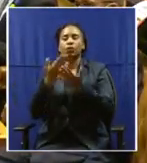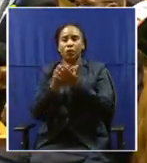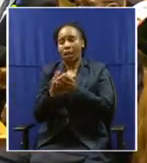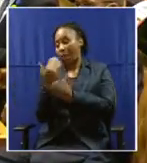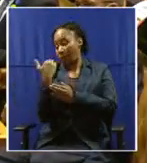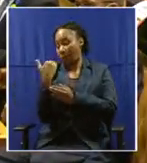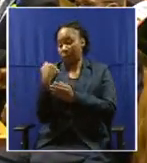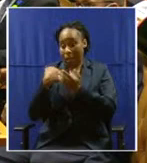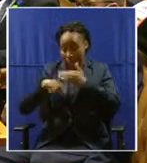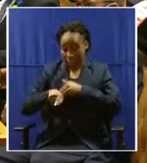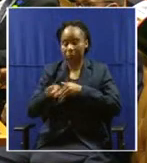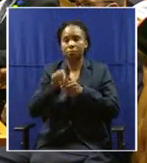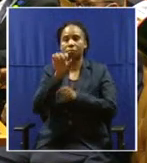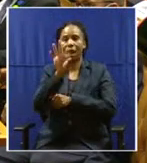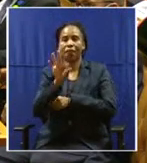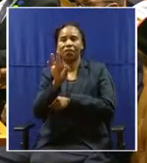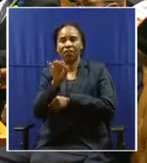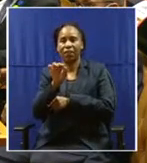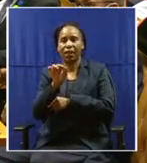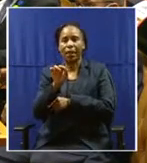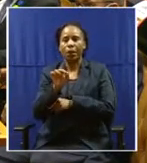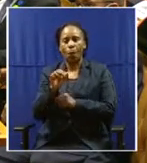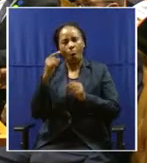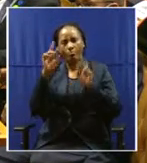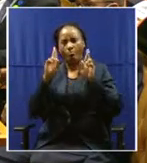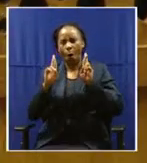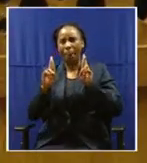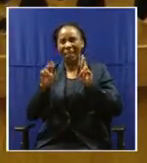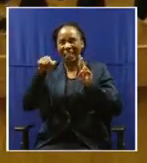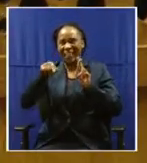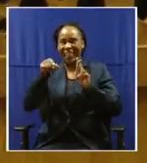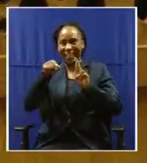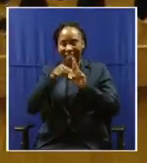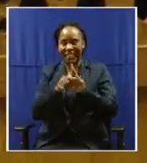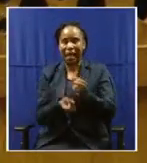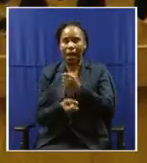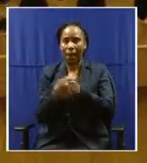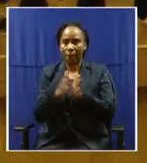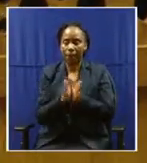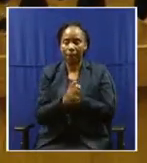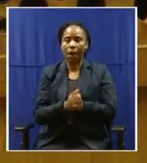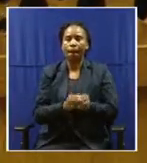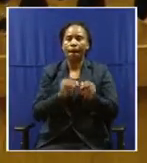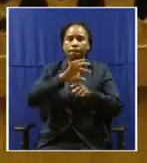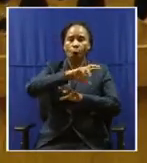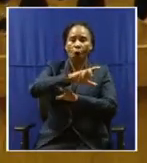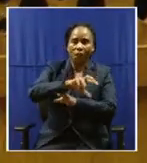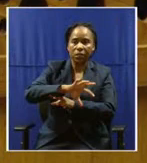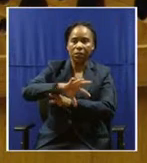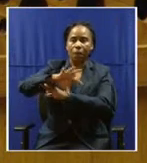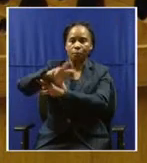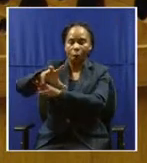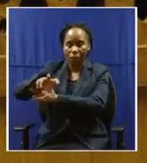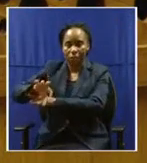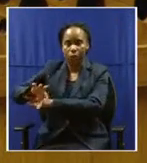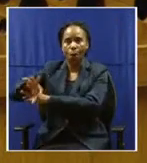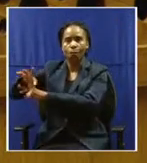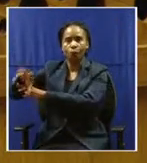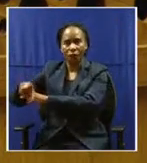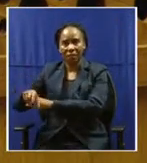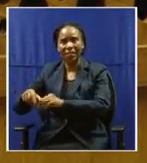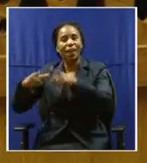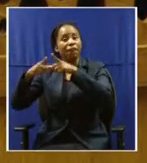that this process, which will be done province by province, will be completed by the